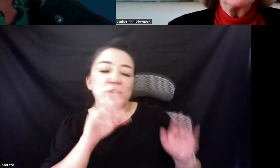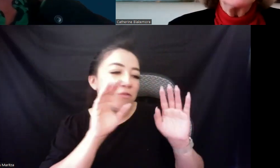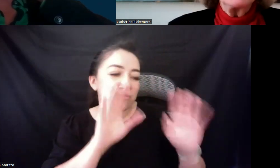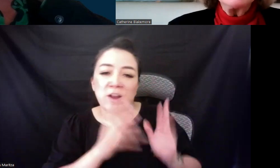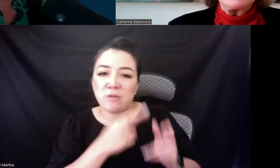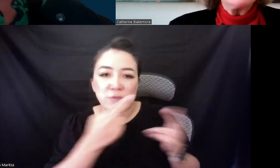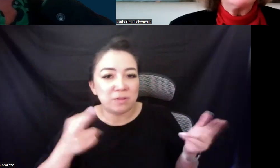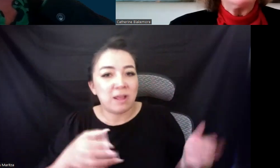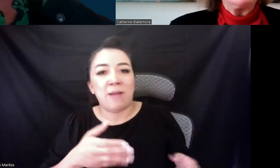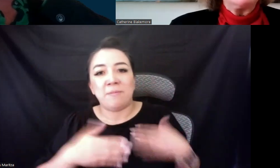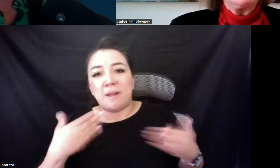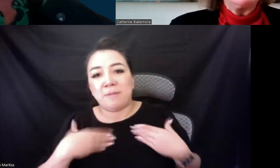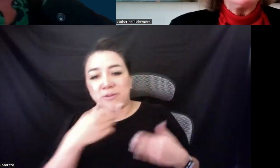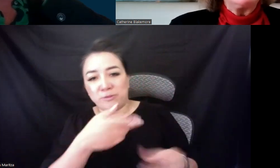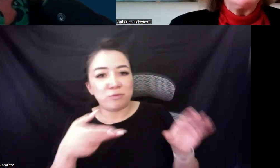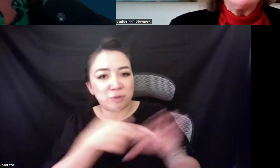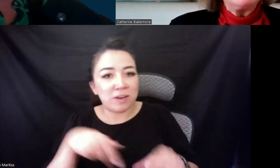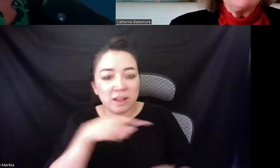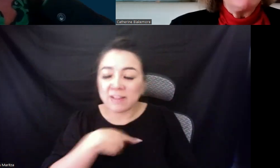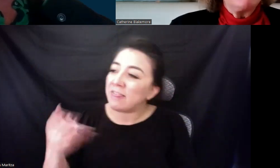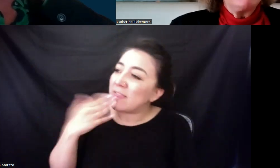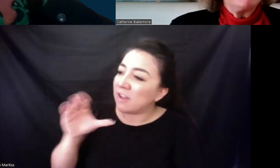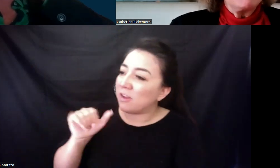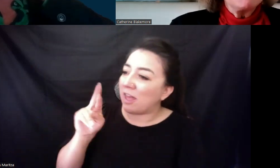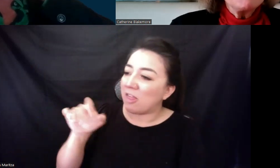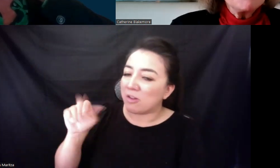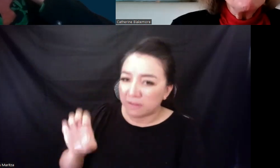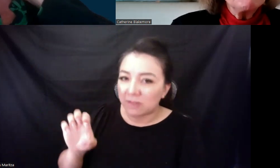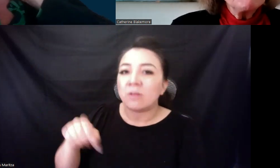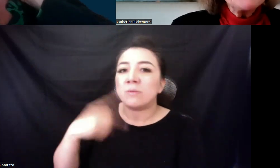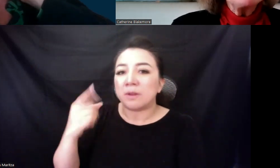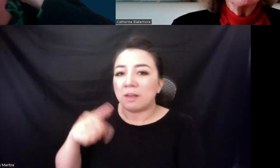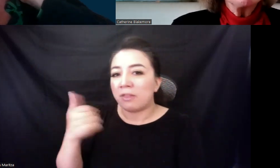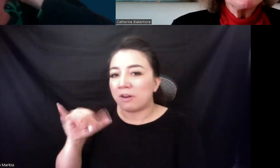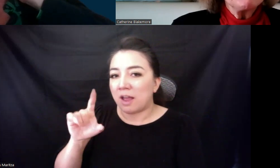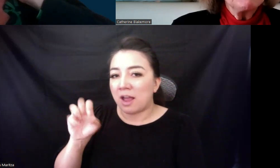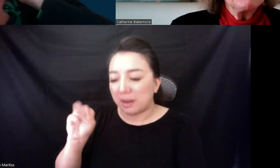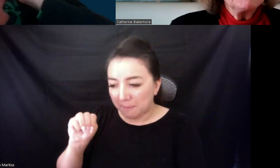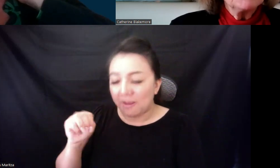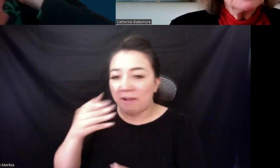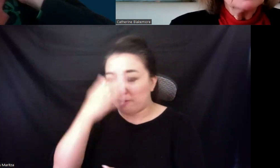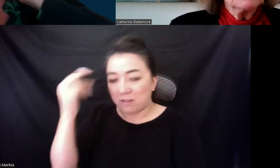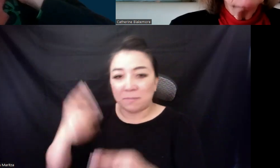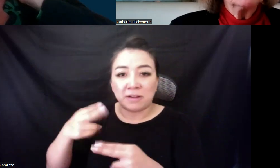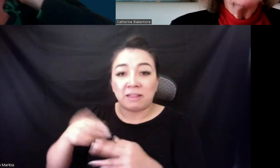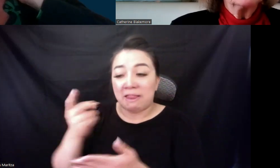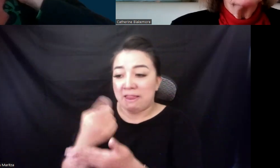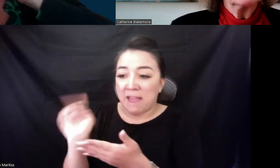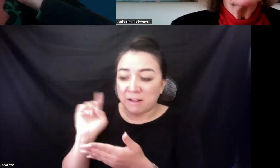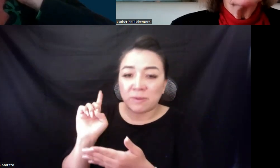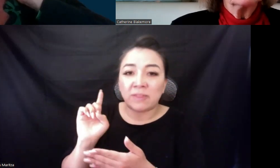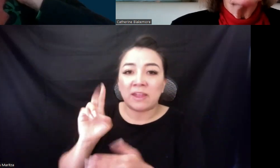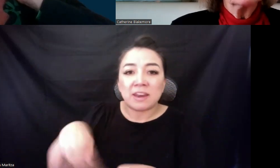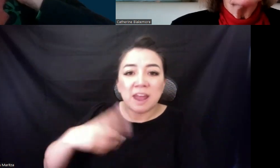were able to join us. Thank you, Catherine. And there was one other item I forgot to mention. Last week, the